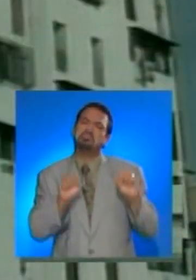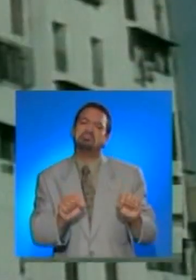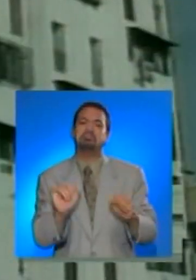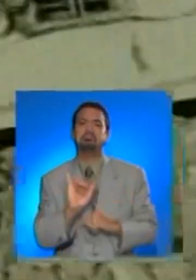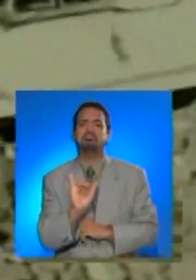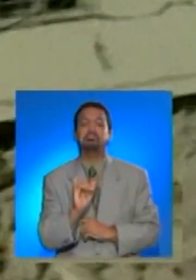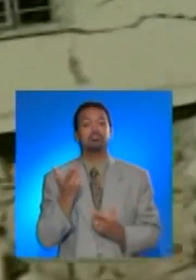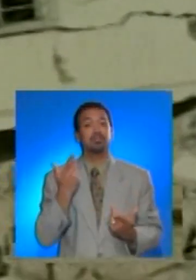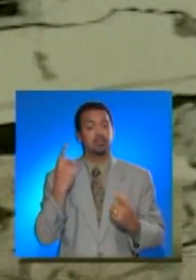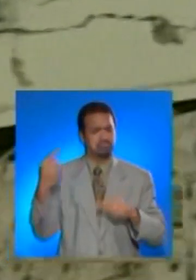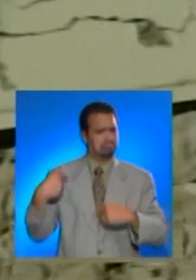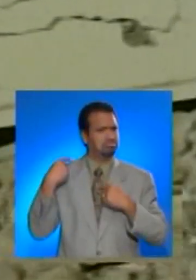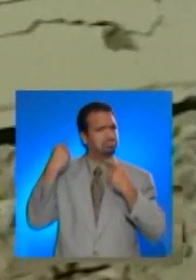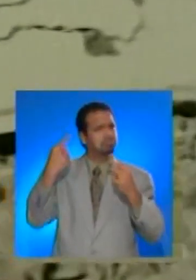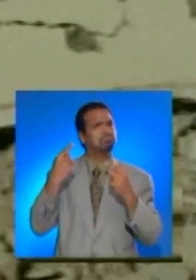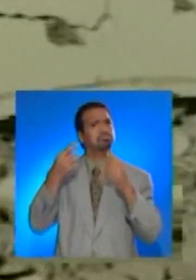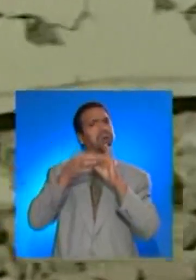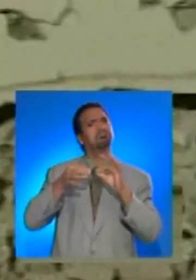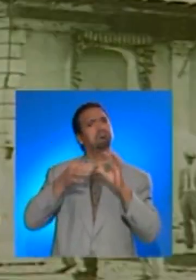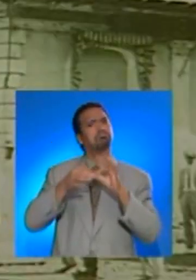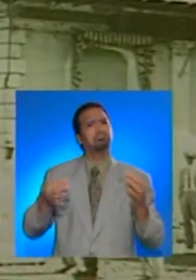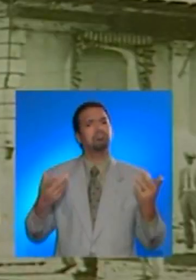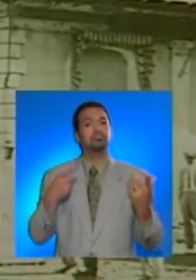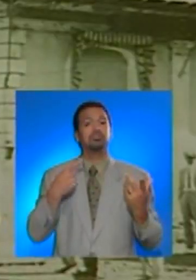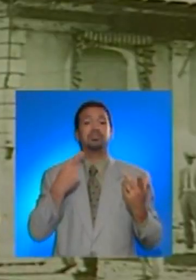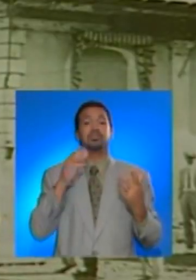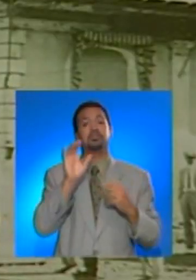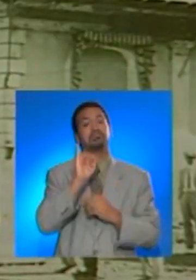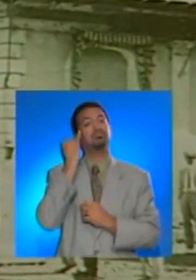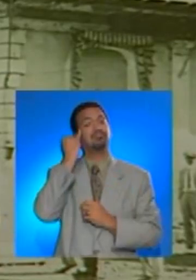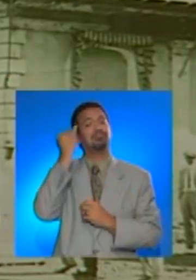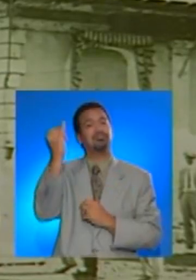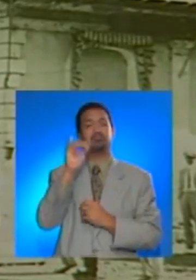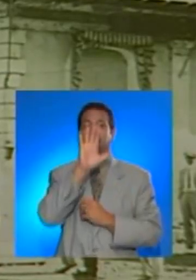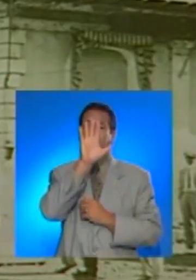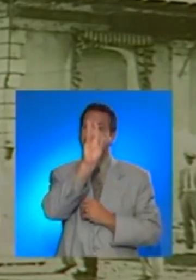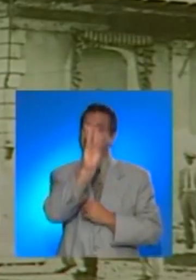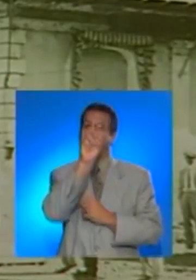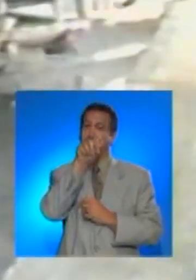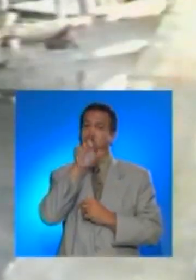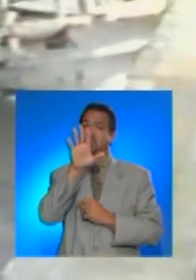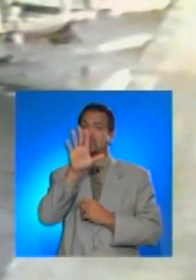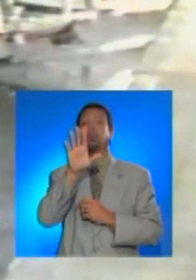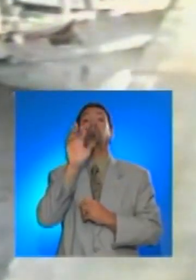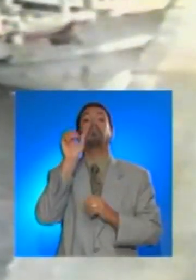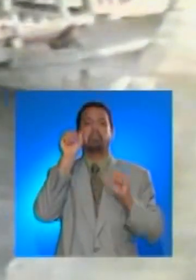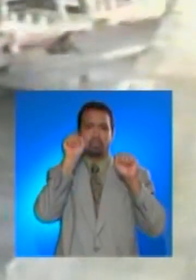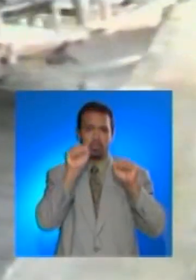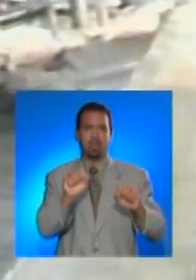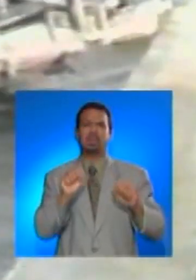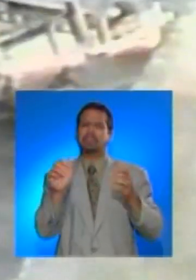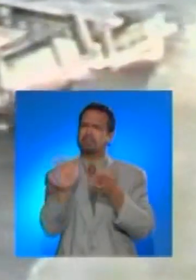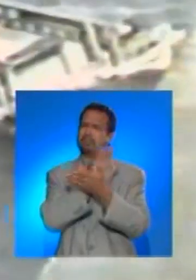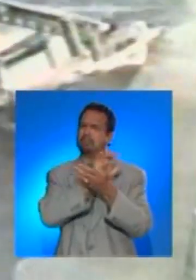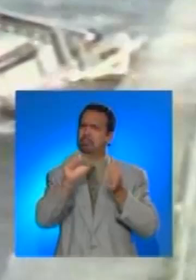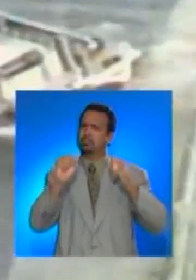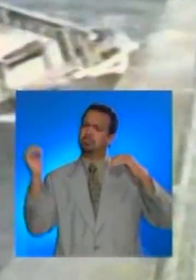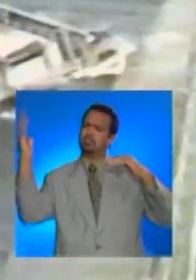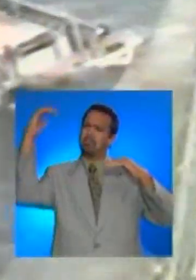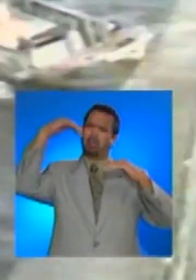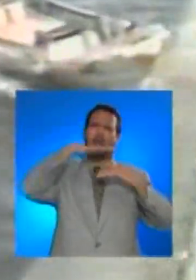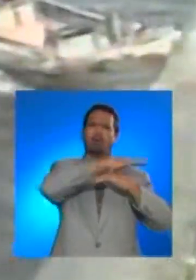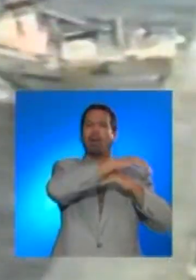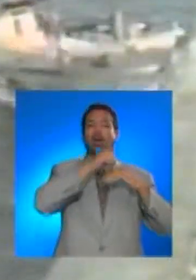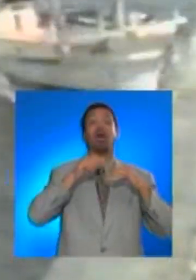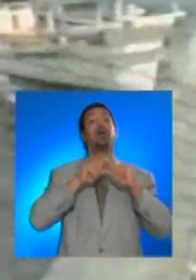Records show that earthquakes with a magnitude greater than 6.5 on the Richter scale can cause destructive tsunamis.